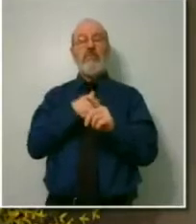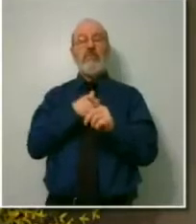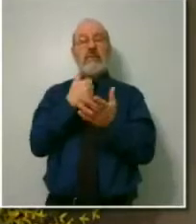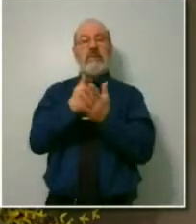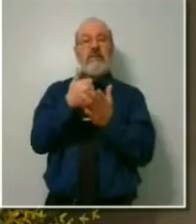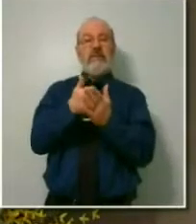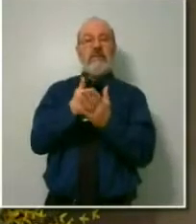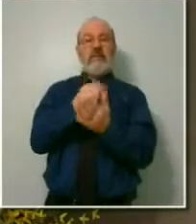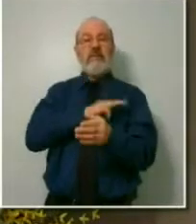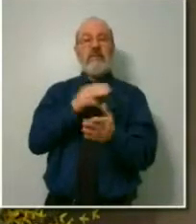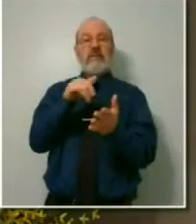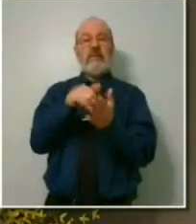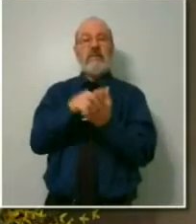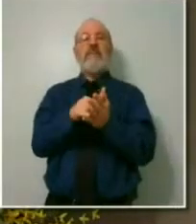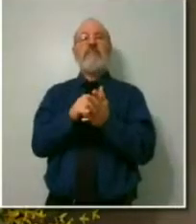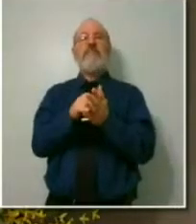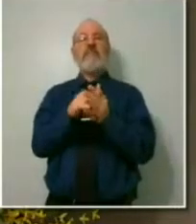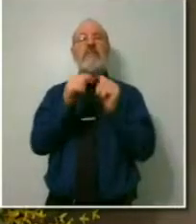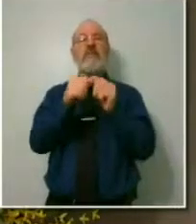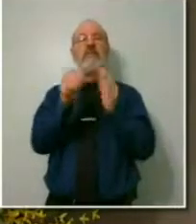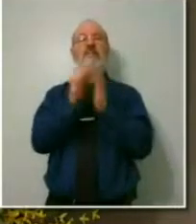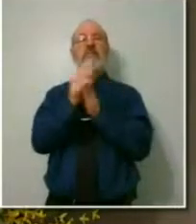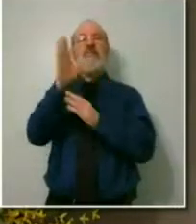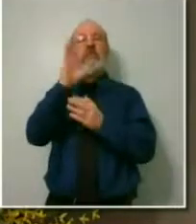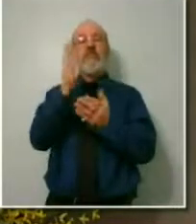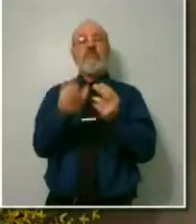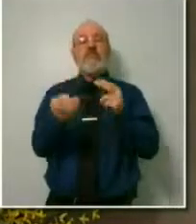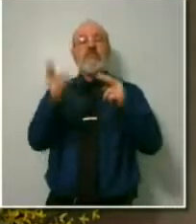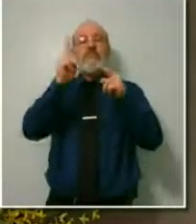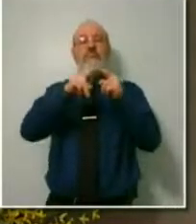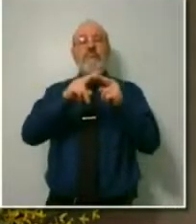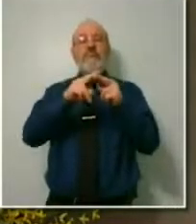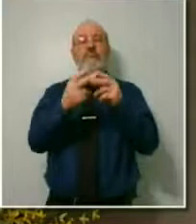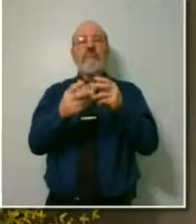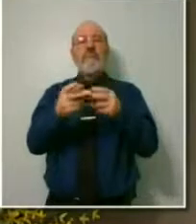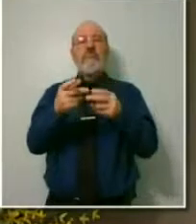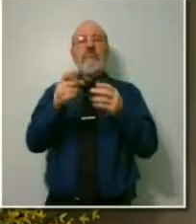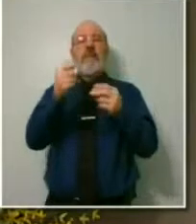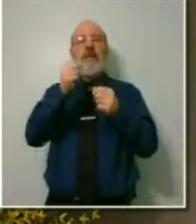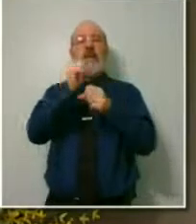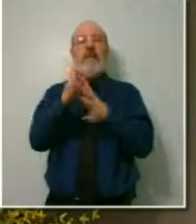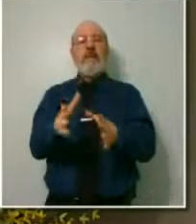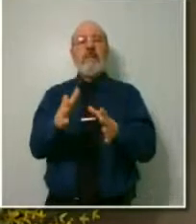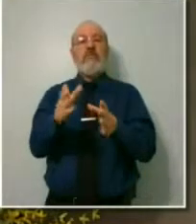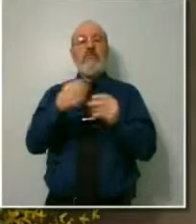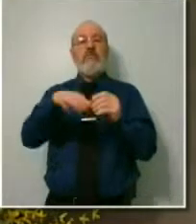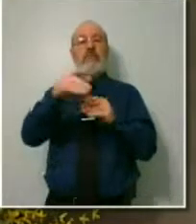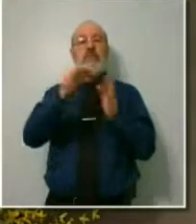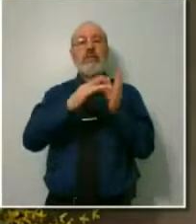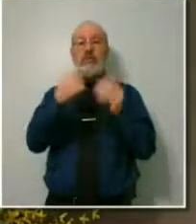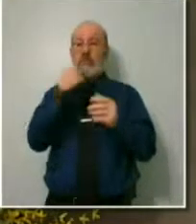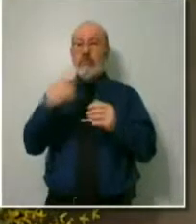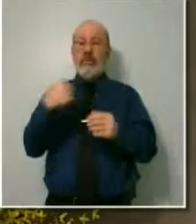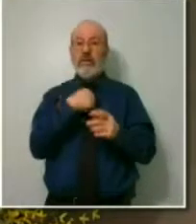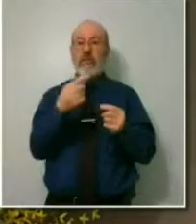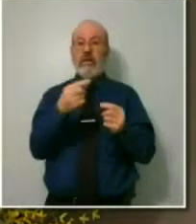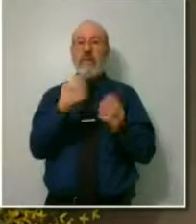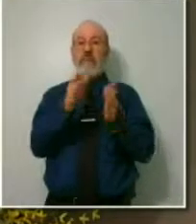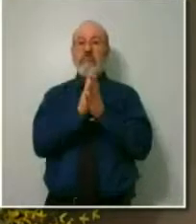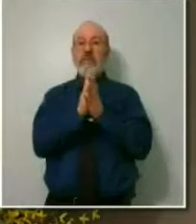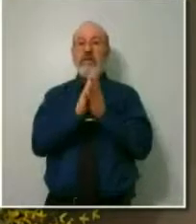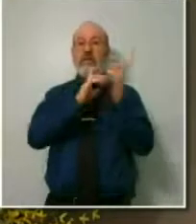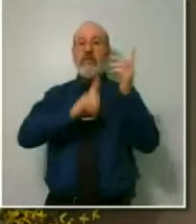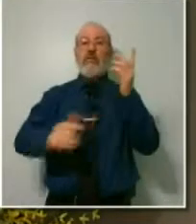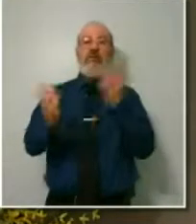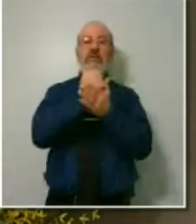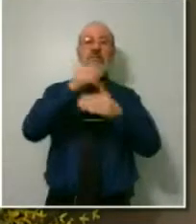that. And let's continue to pray for God to raise up laborers for the field. Jesus told us to do so, didn't he? Said, pray ye the Lord of the harvest, it'll send